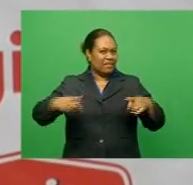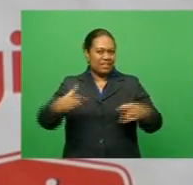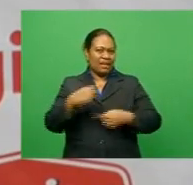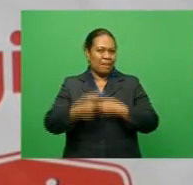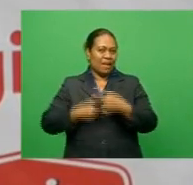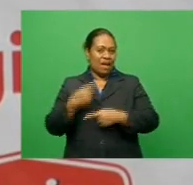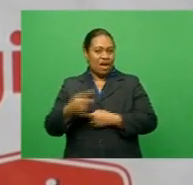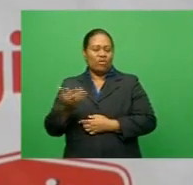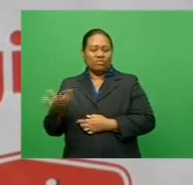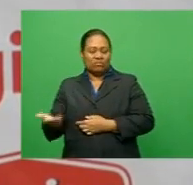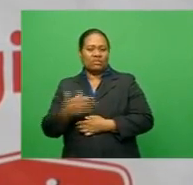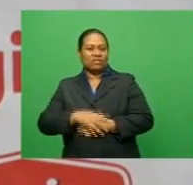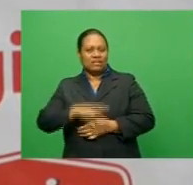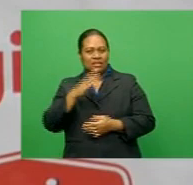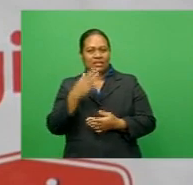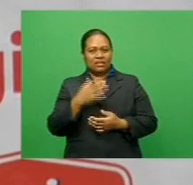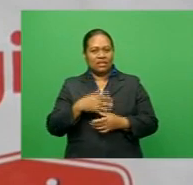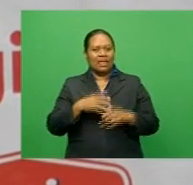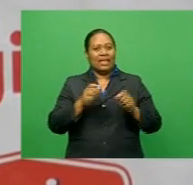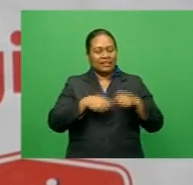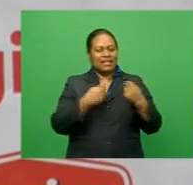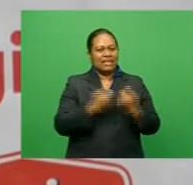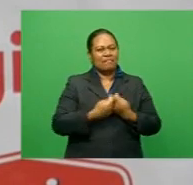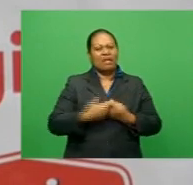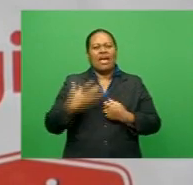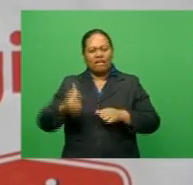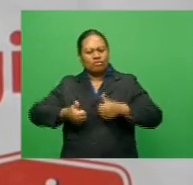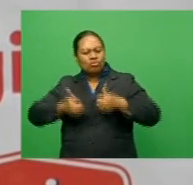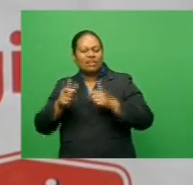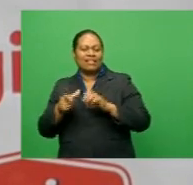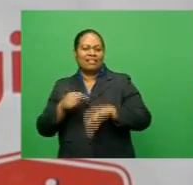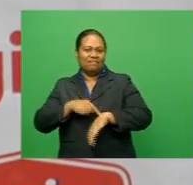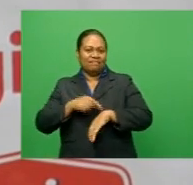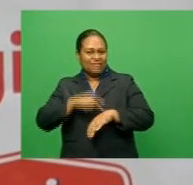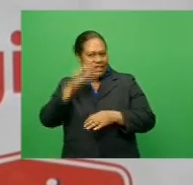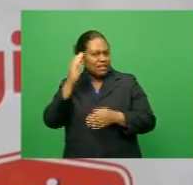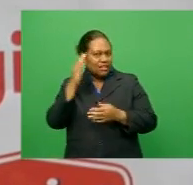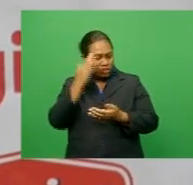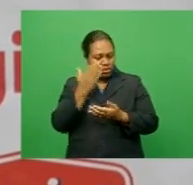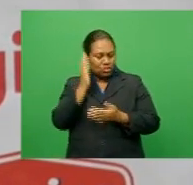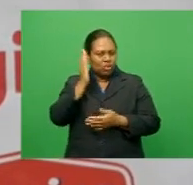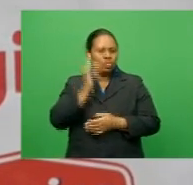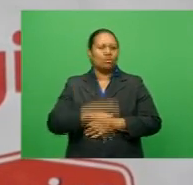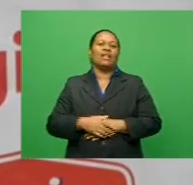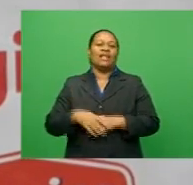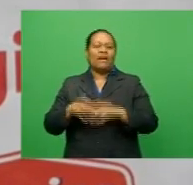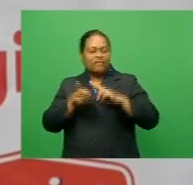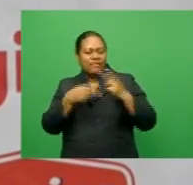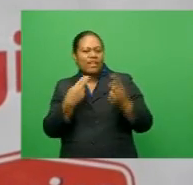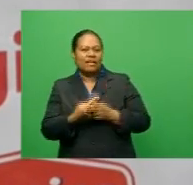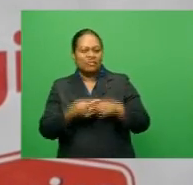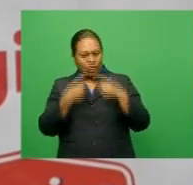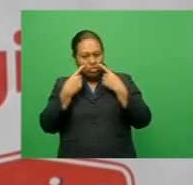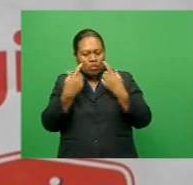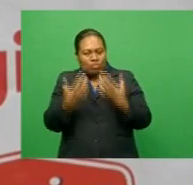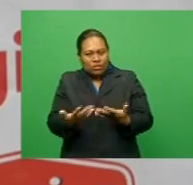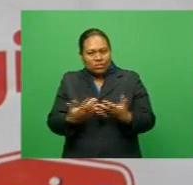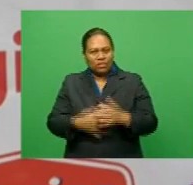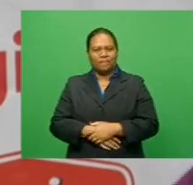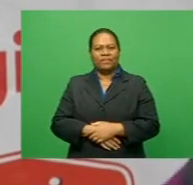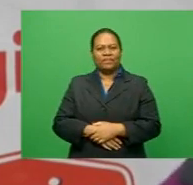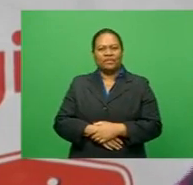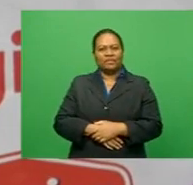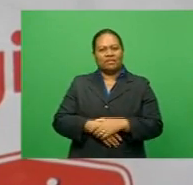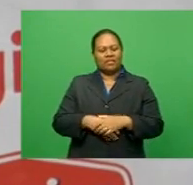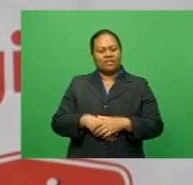that's doing well at school, at work, at home with their families, and then can come to netball and still produce results for us. And I think that's just been